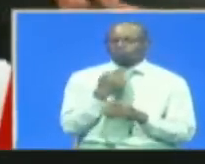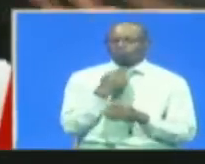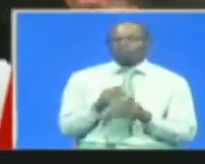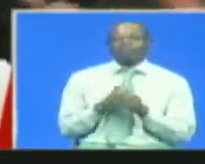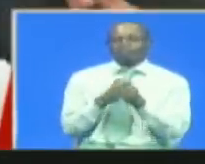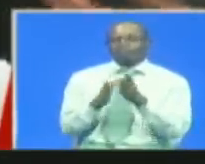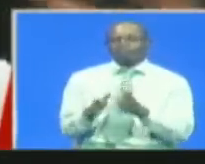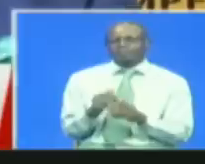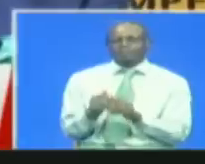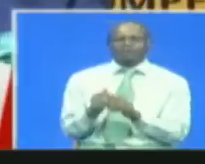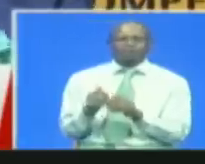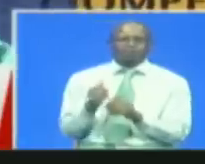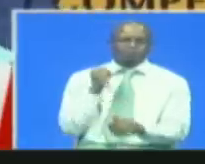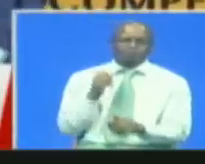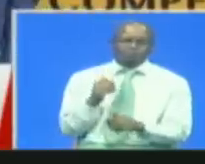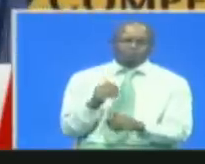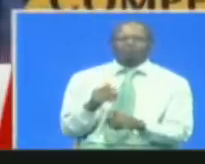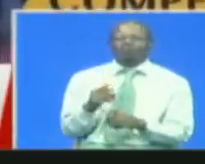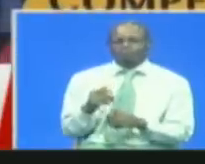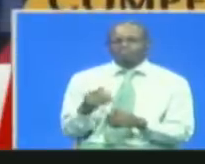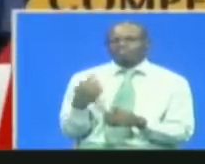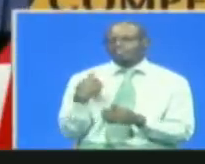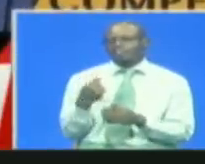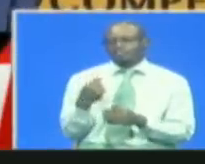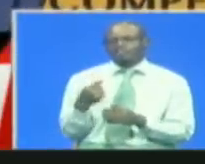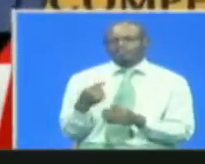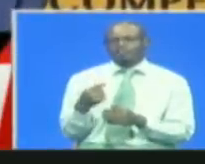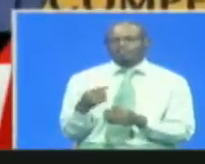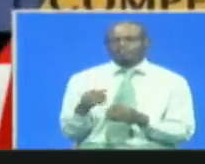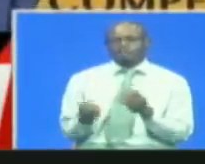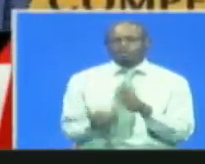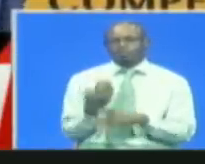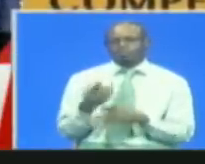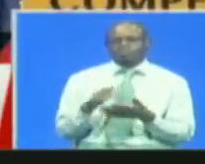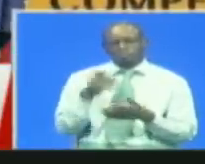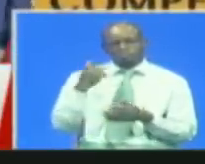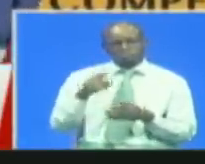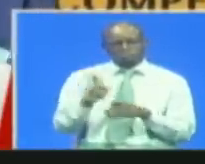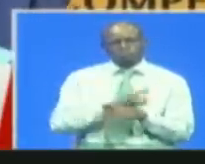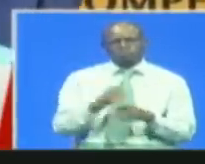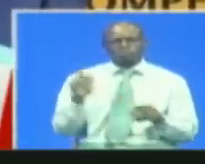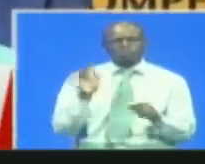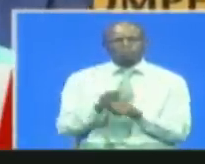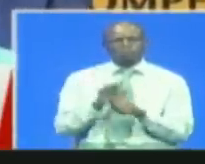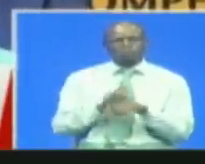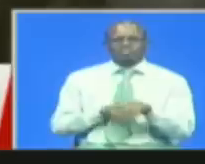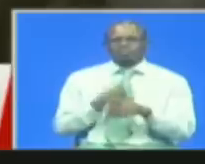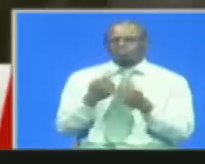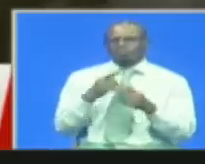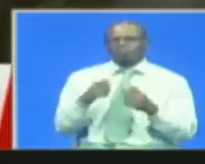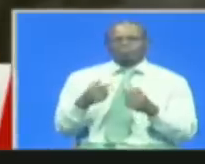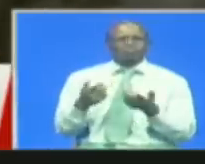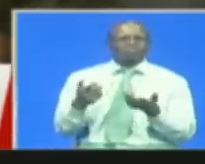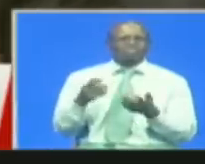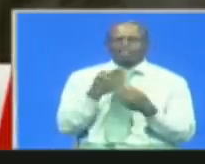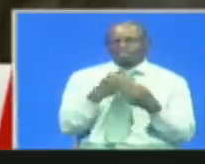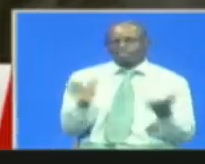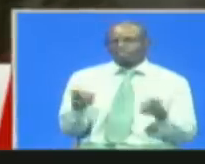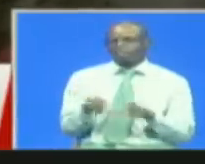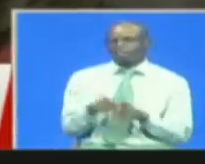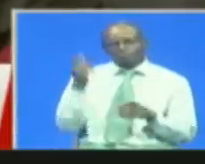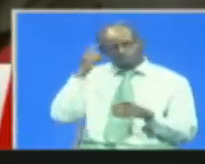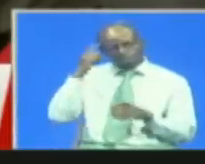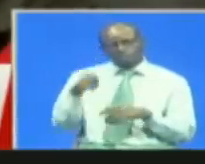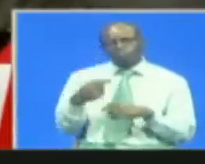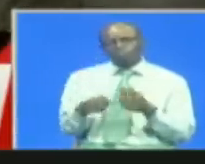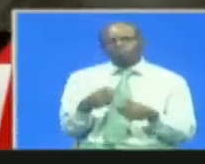the national policy. Because we spent too much time thinking about nothing, talking about nothing. If we get it wrong,